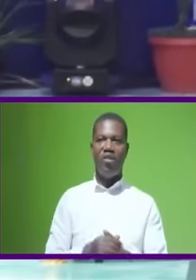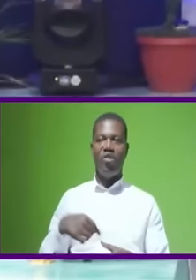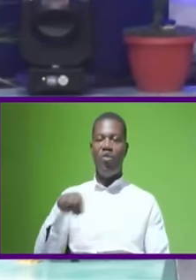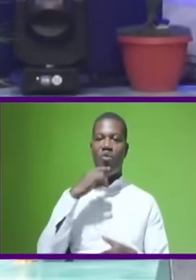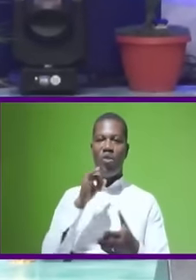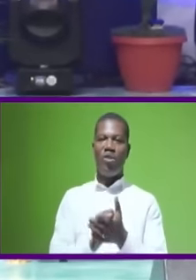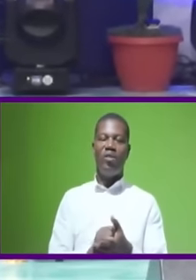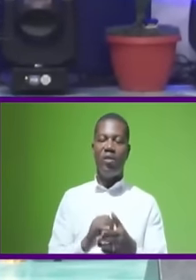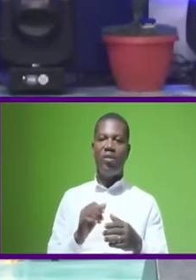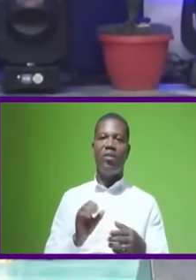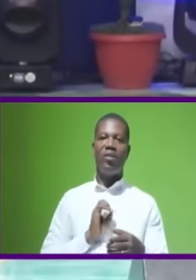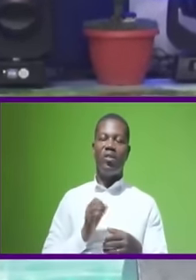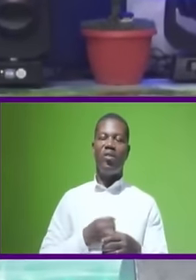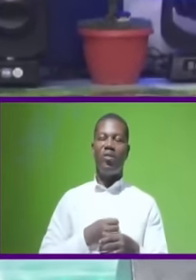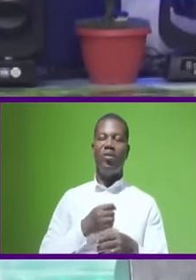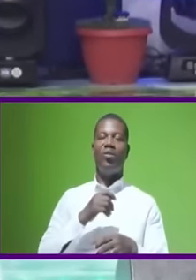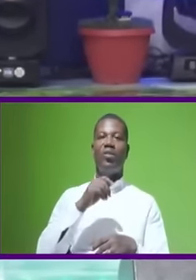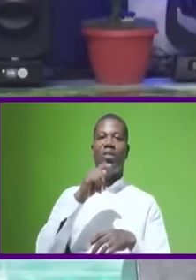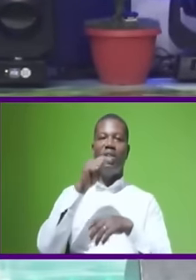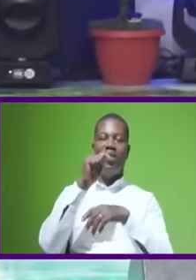Amen. So we are